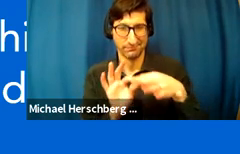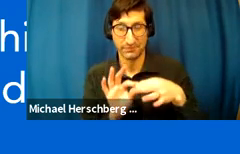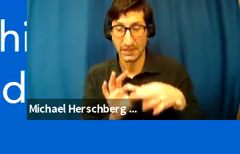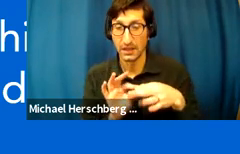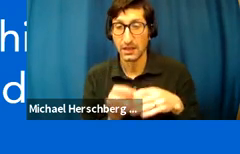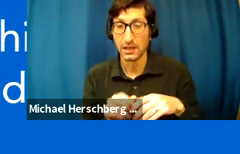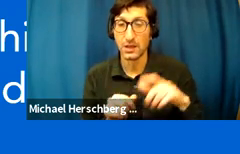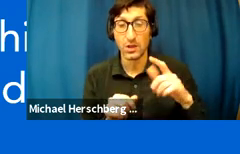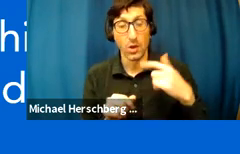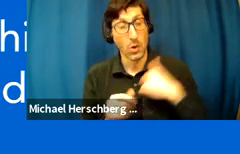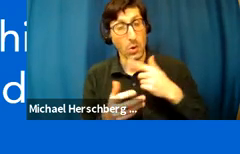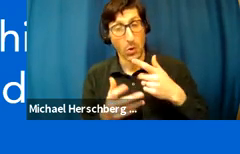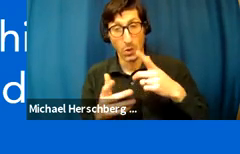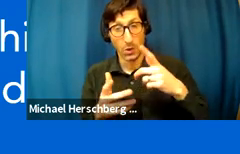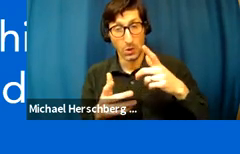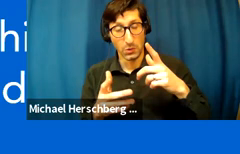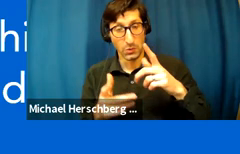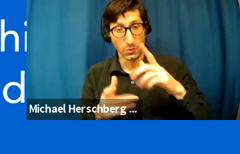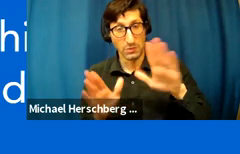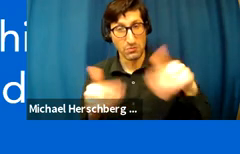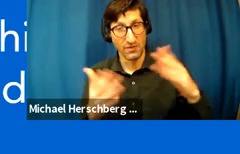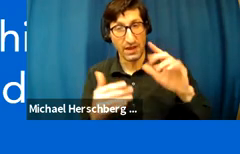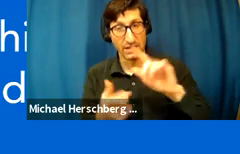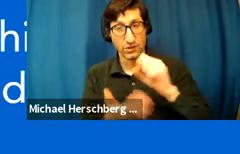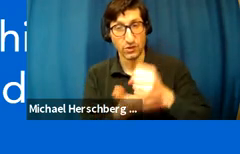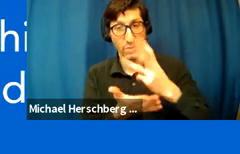social workers in transformation schools last year.